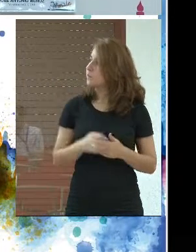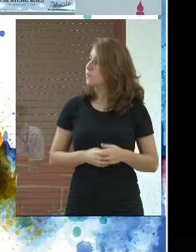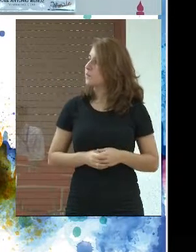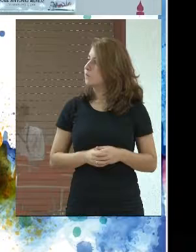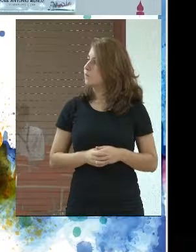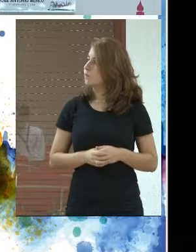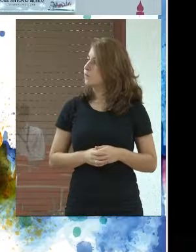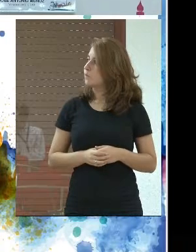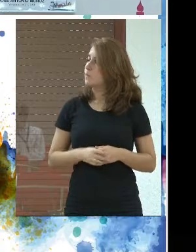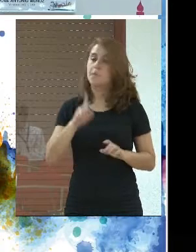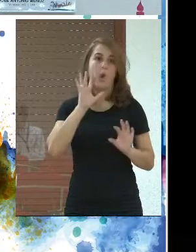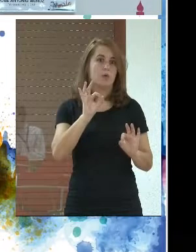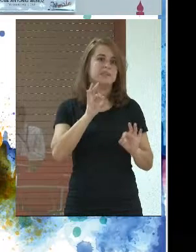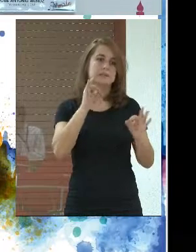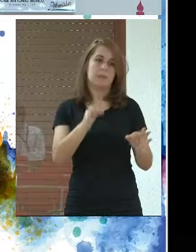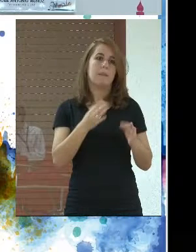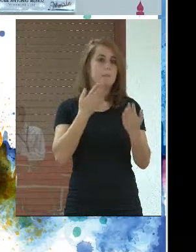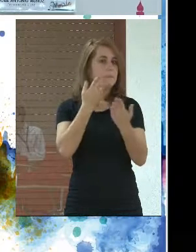at the computer.